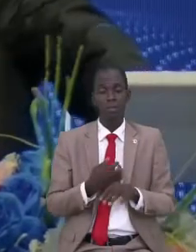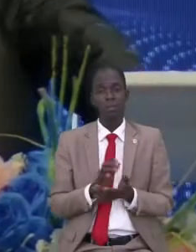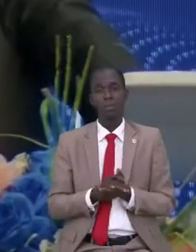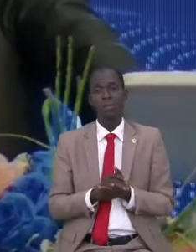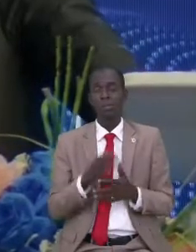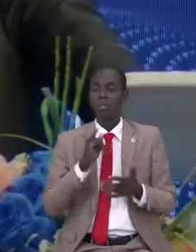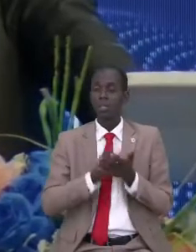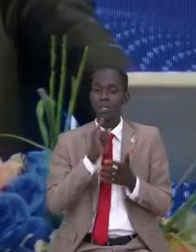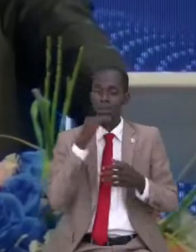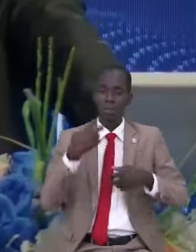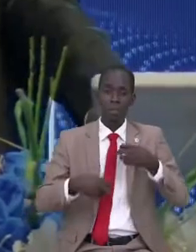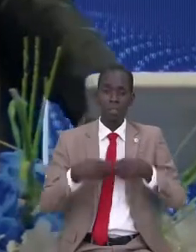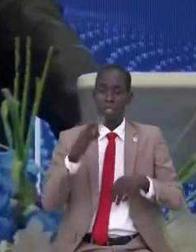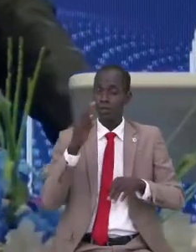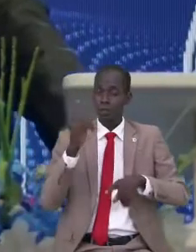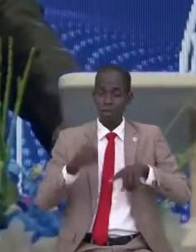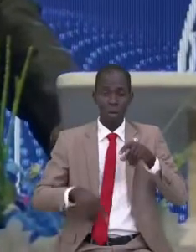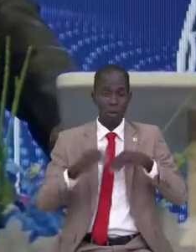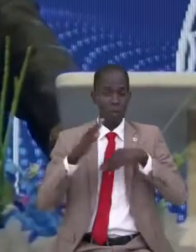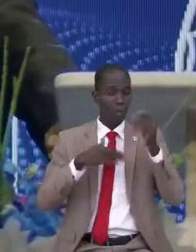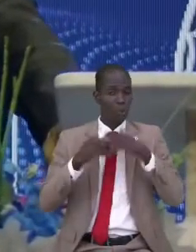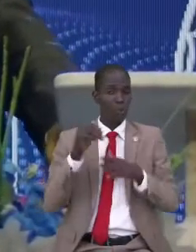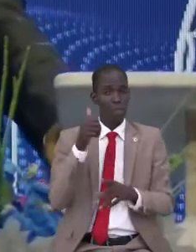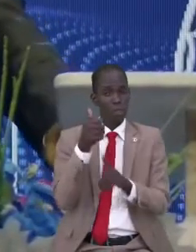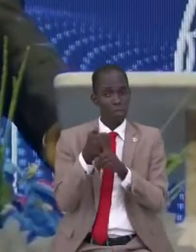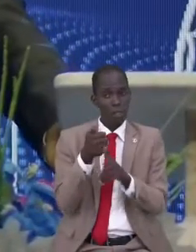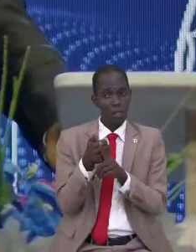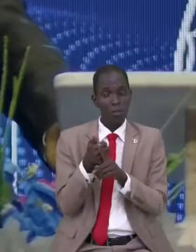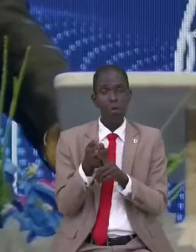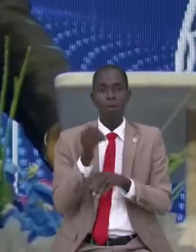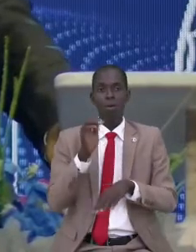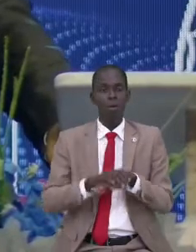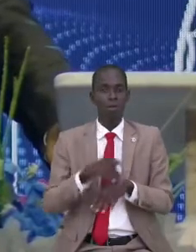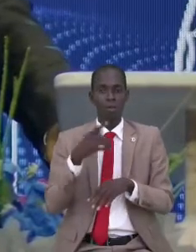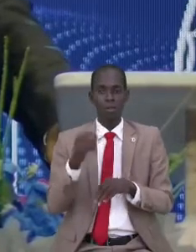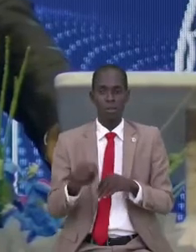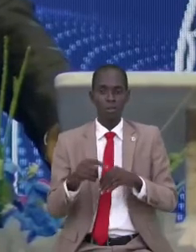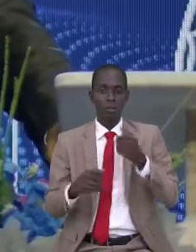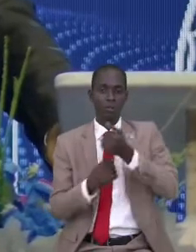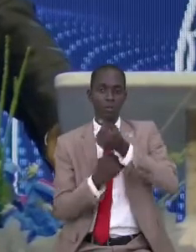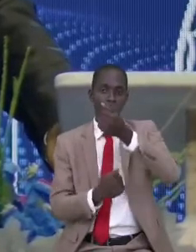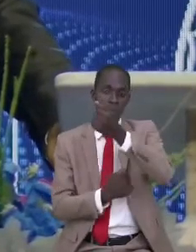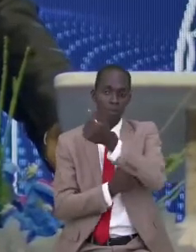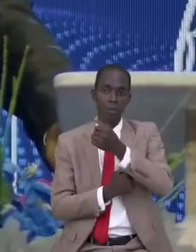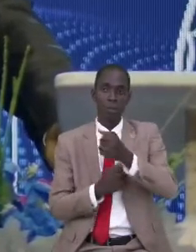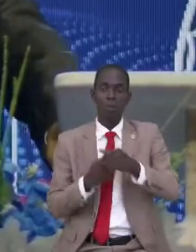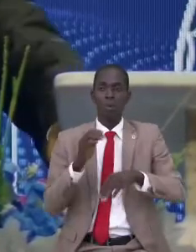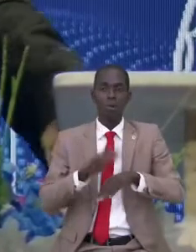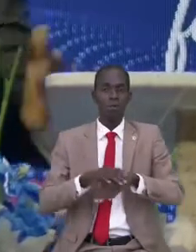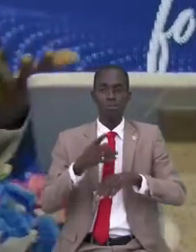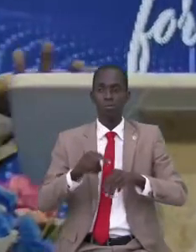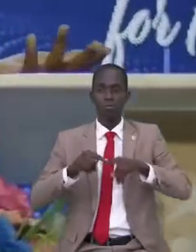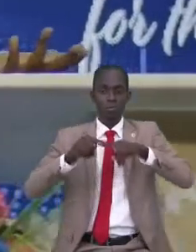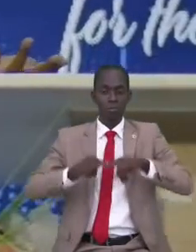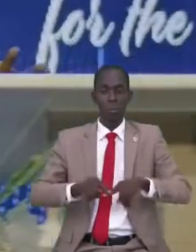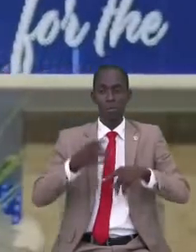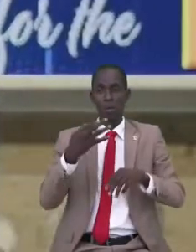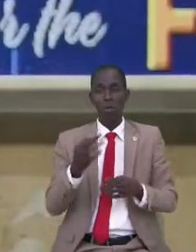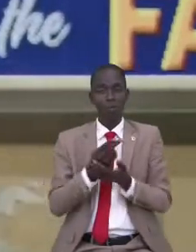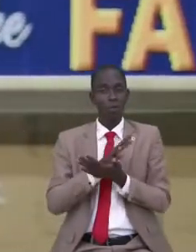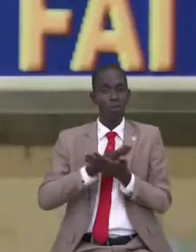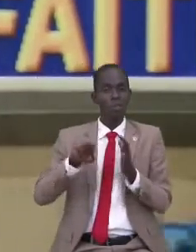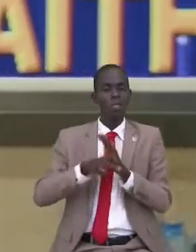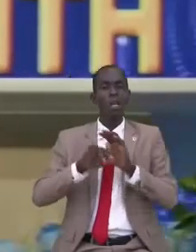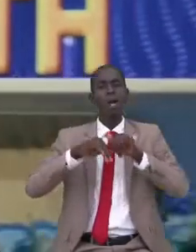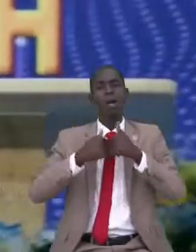not built up yourself on the foundation, on the basis of holiness, how can you build up